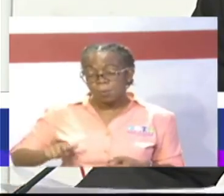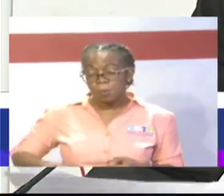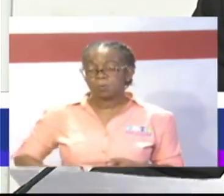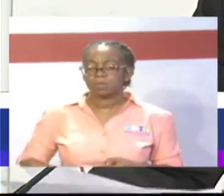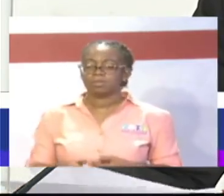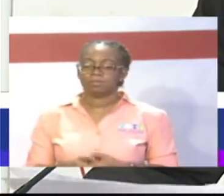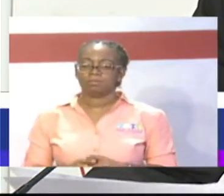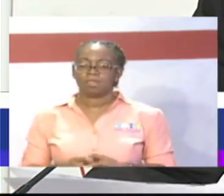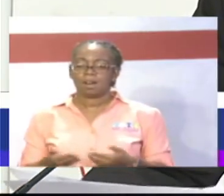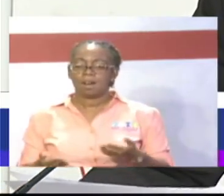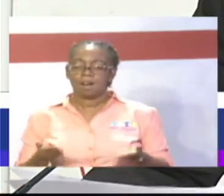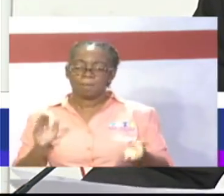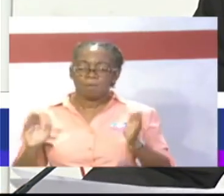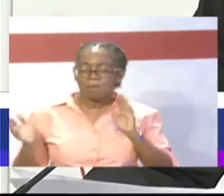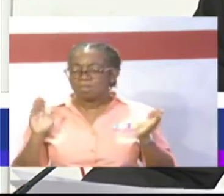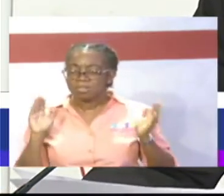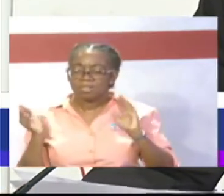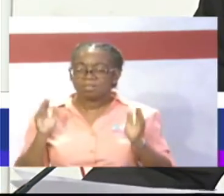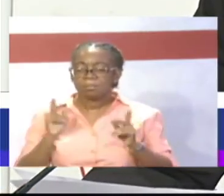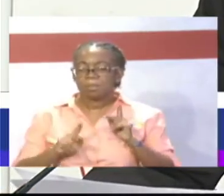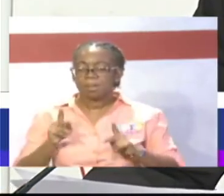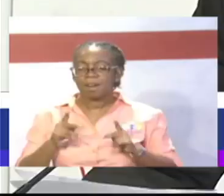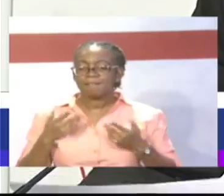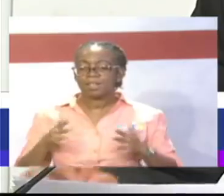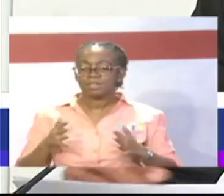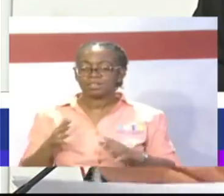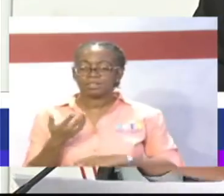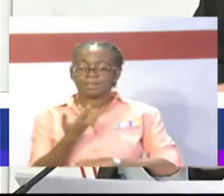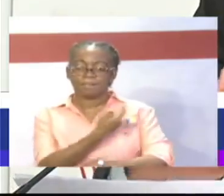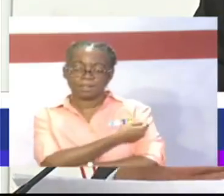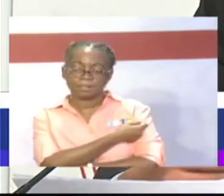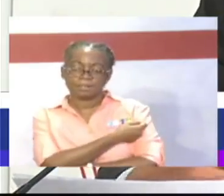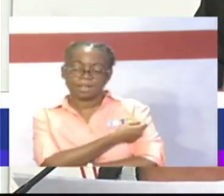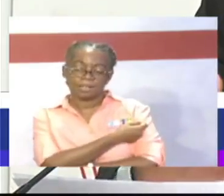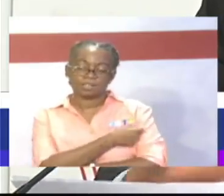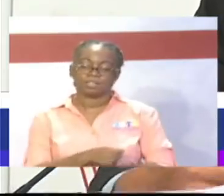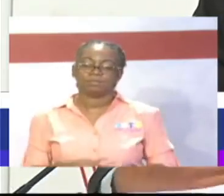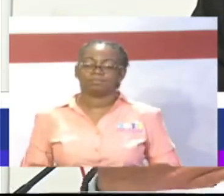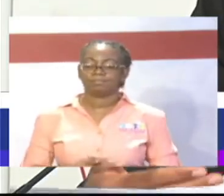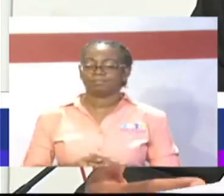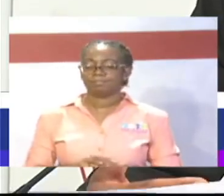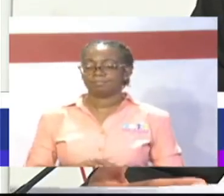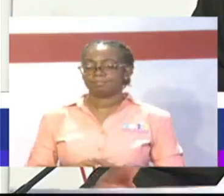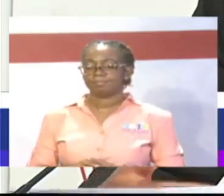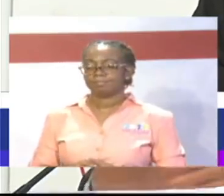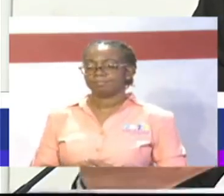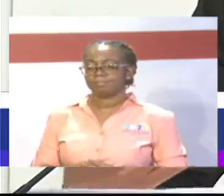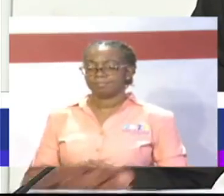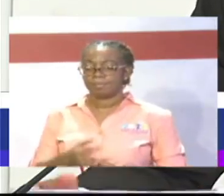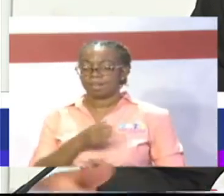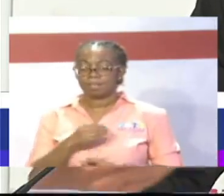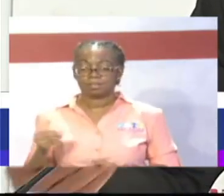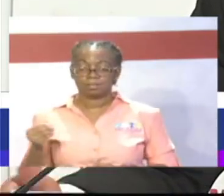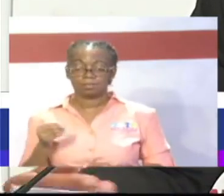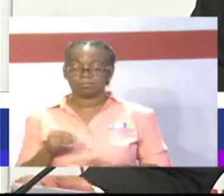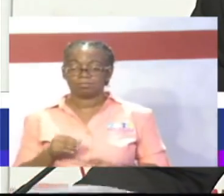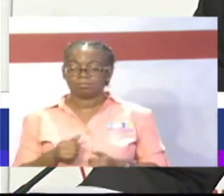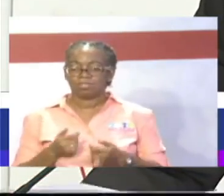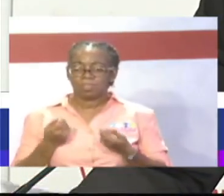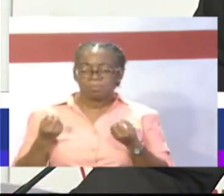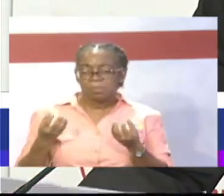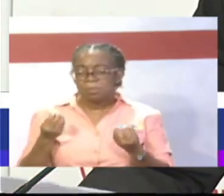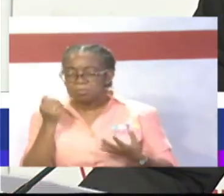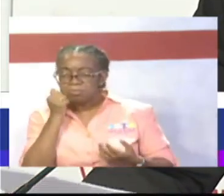the number of people who have received the vaccine to date, as well as the background incidence on how common